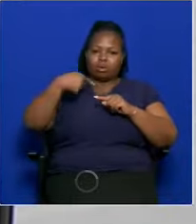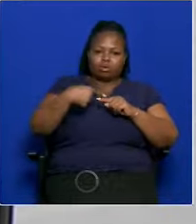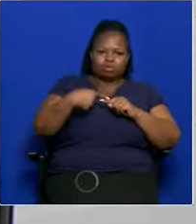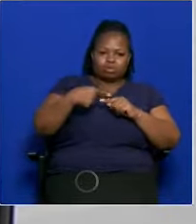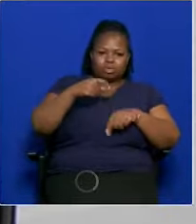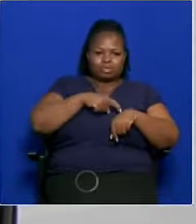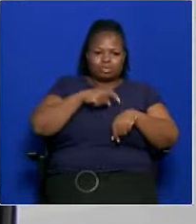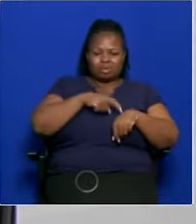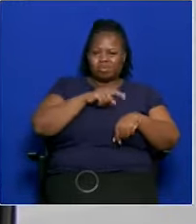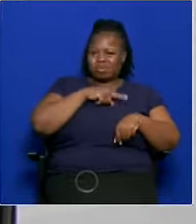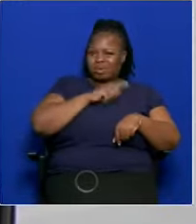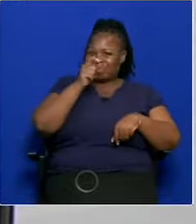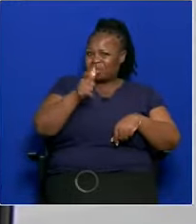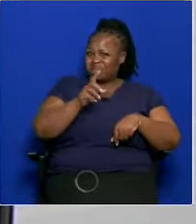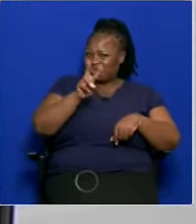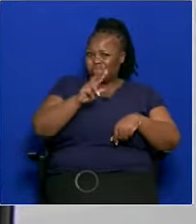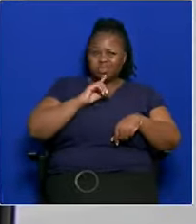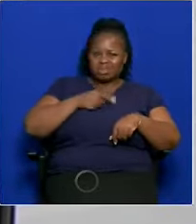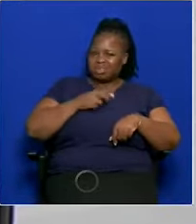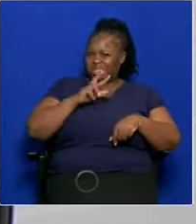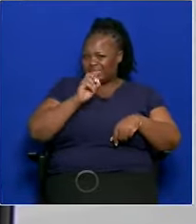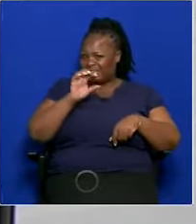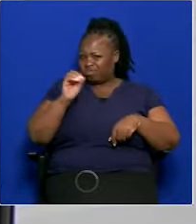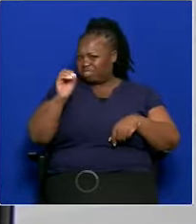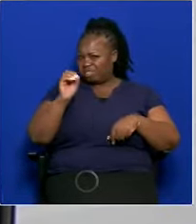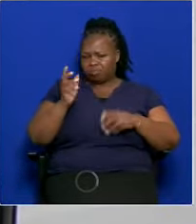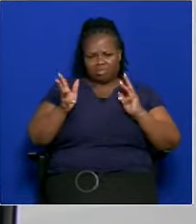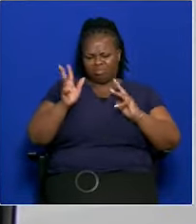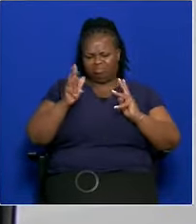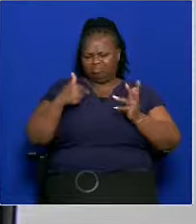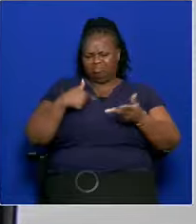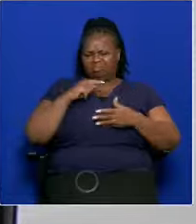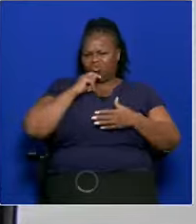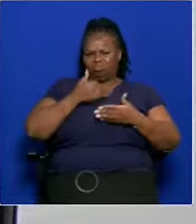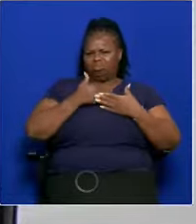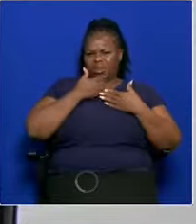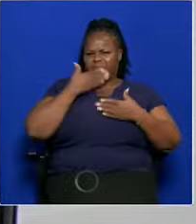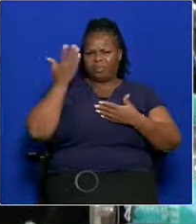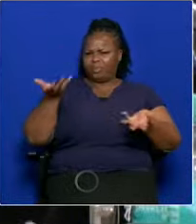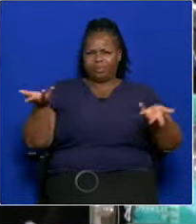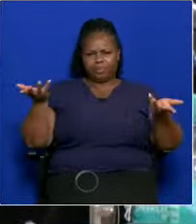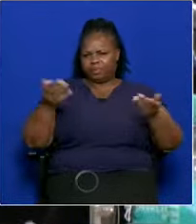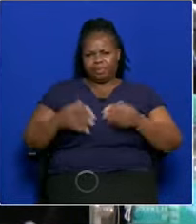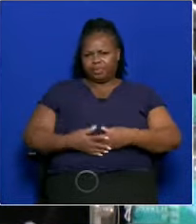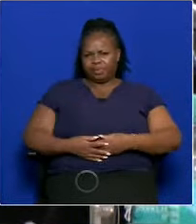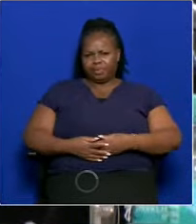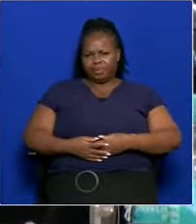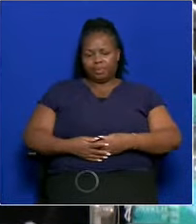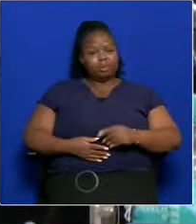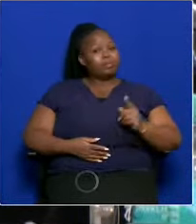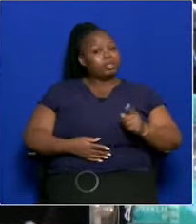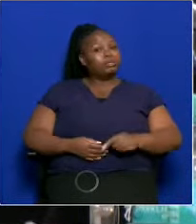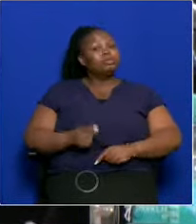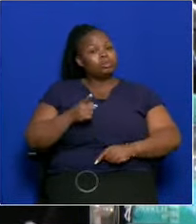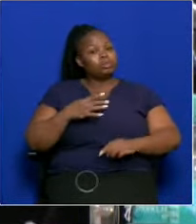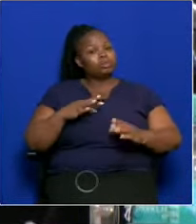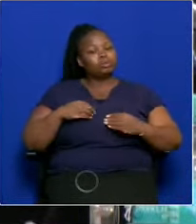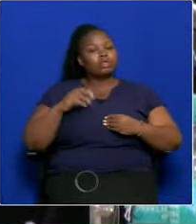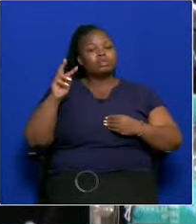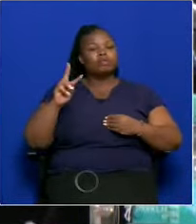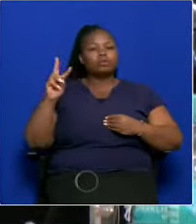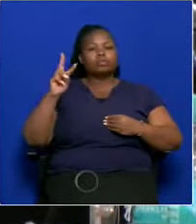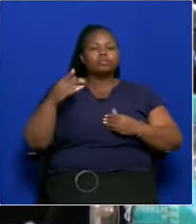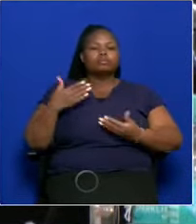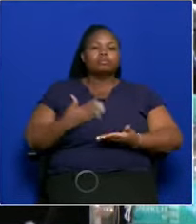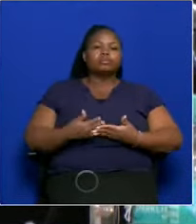like 2,800, of which it didn't help me with anything. Do you accept, General, that Vodacom could only ever help you